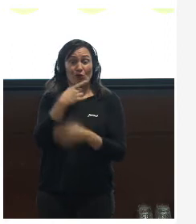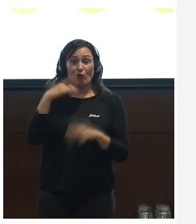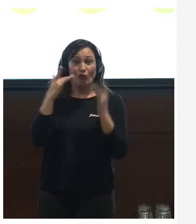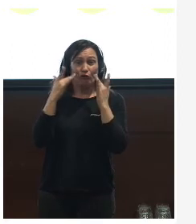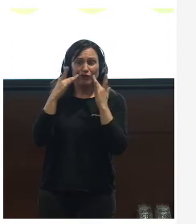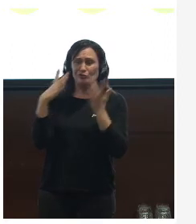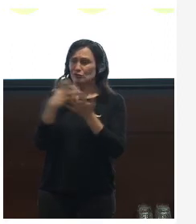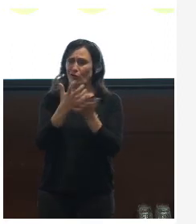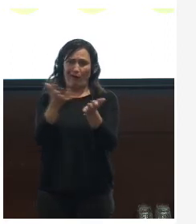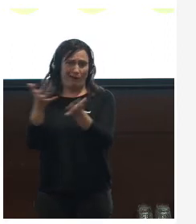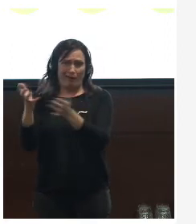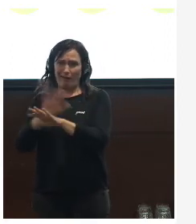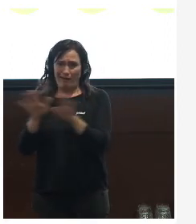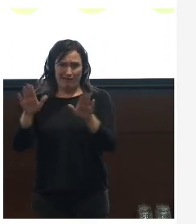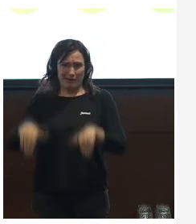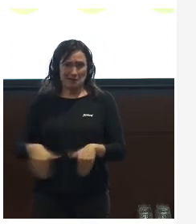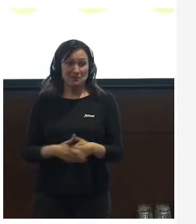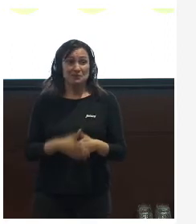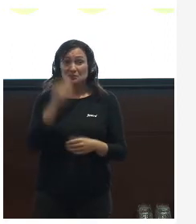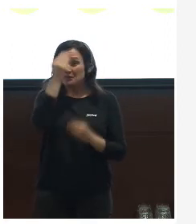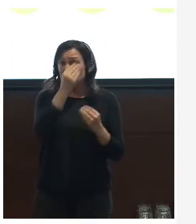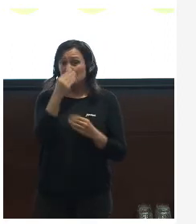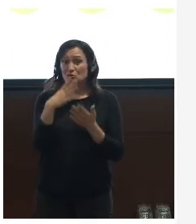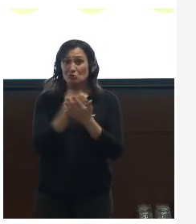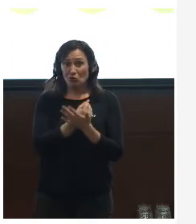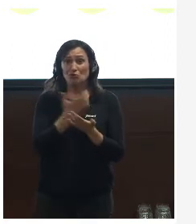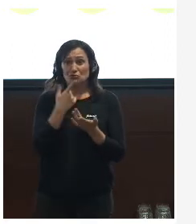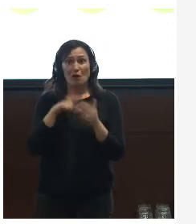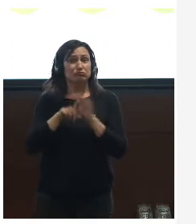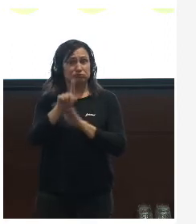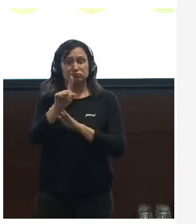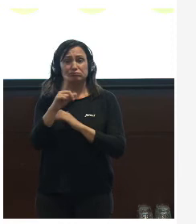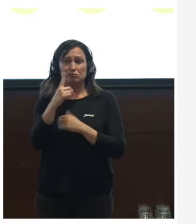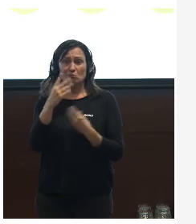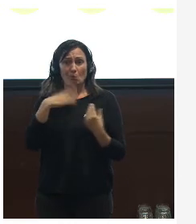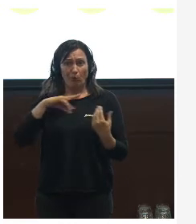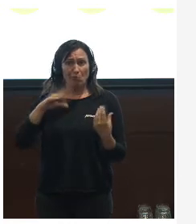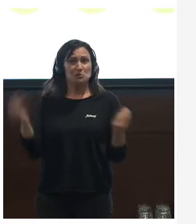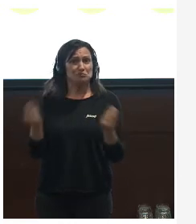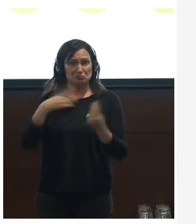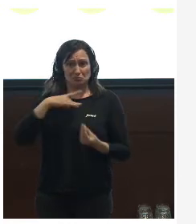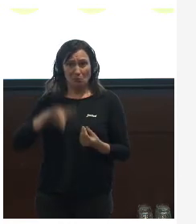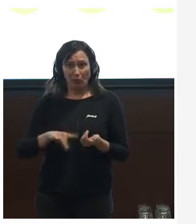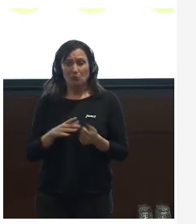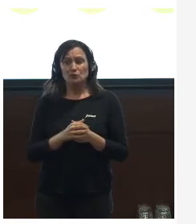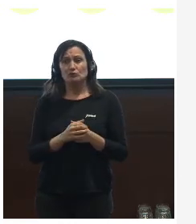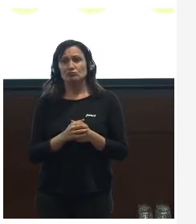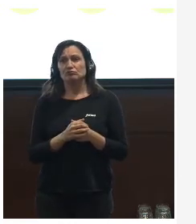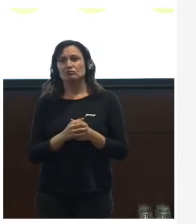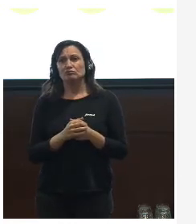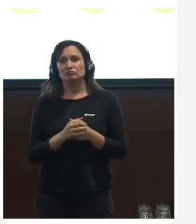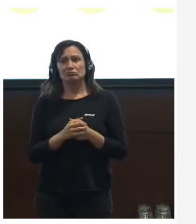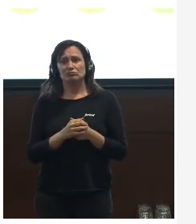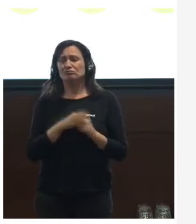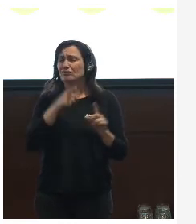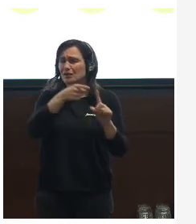And I believe, and we can all grow. Not in the least. Terms in customer base, terms in destinations that we serve. So